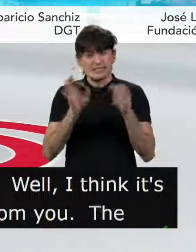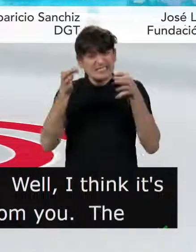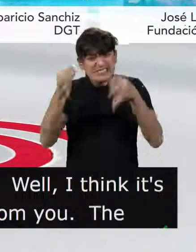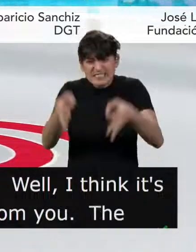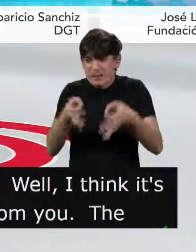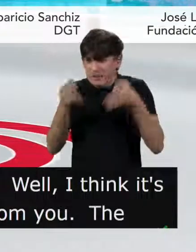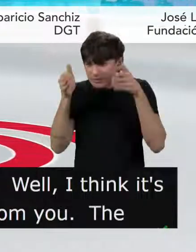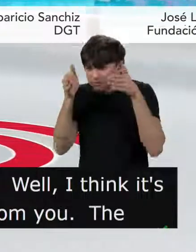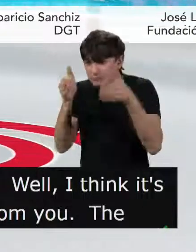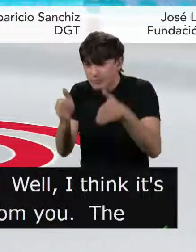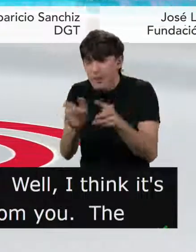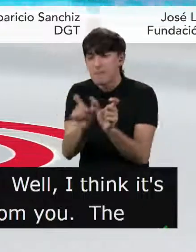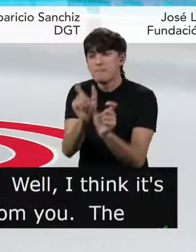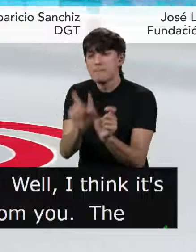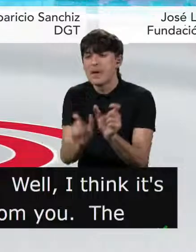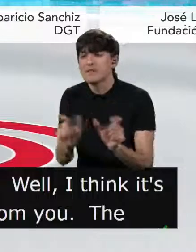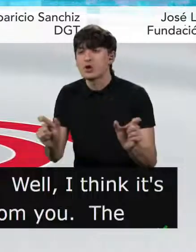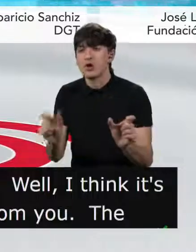of the traffic